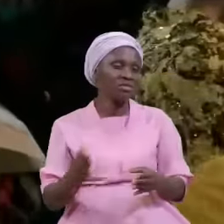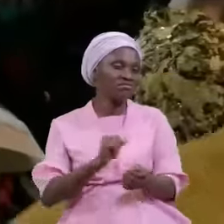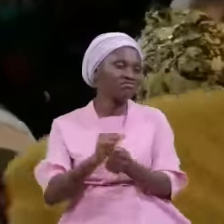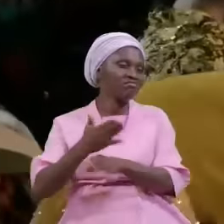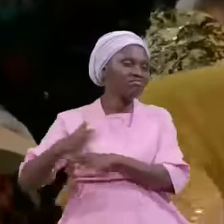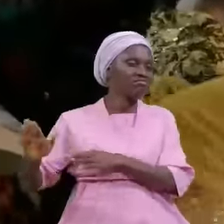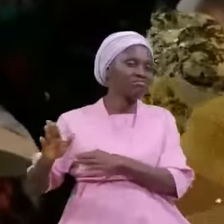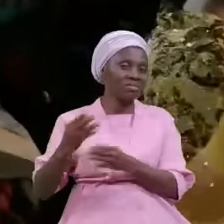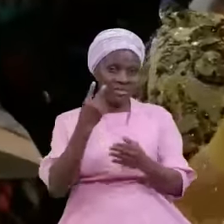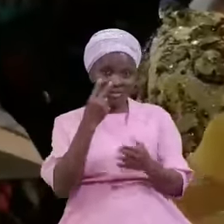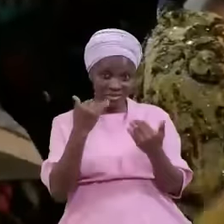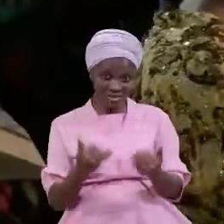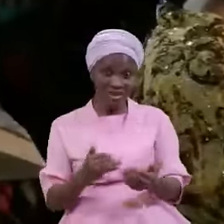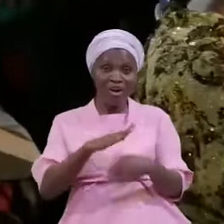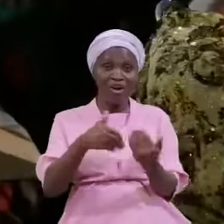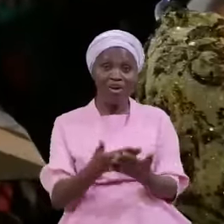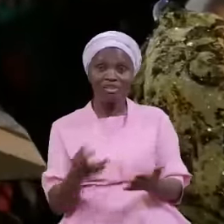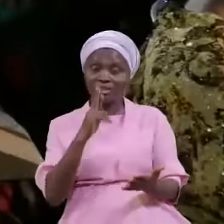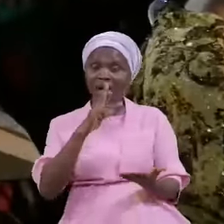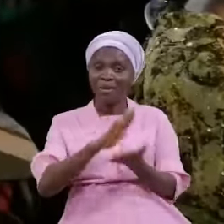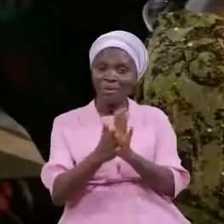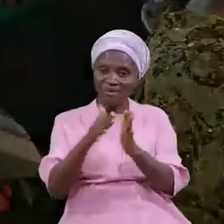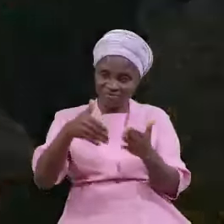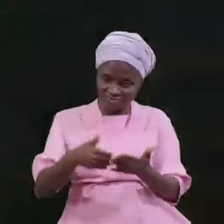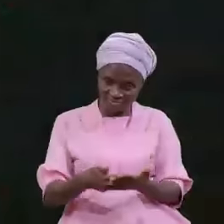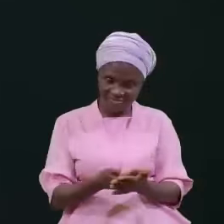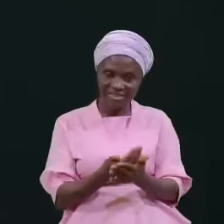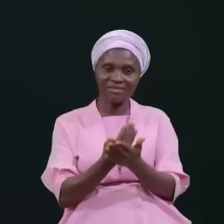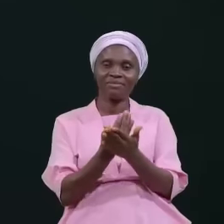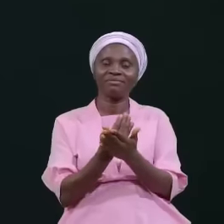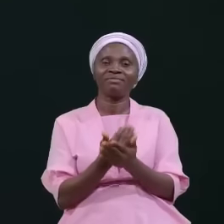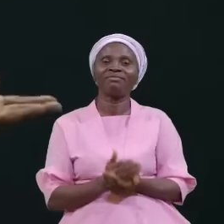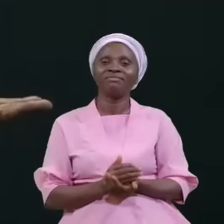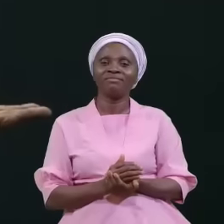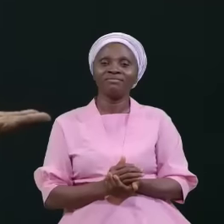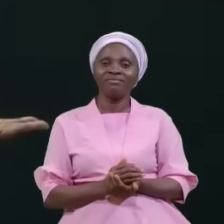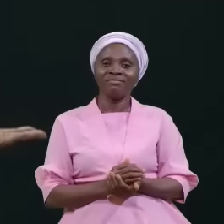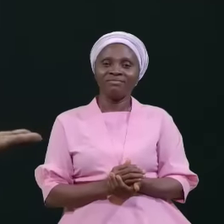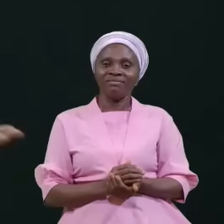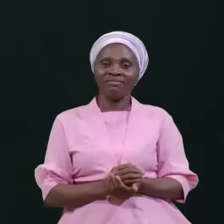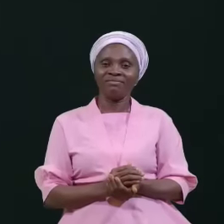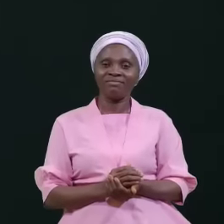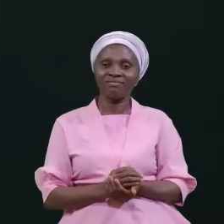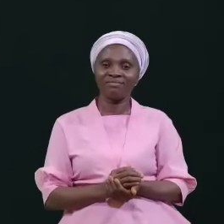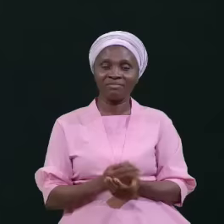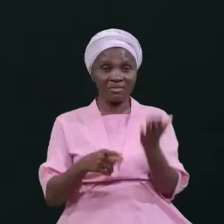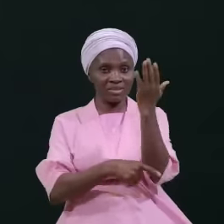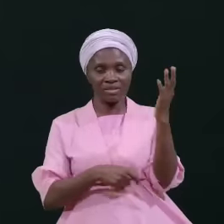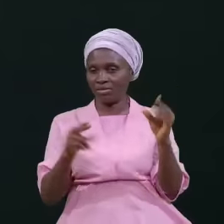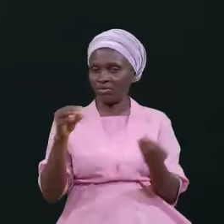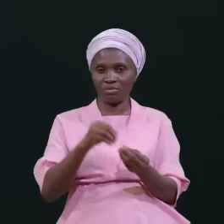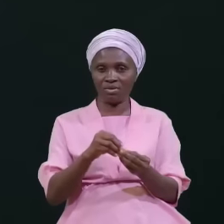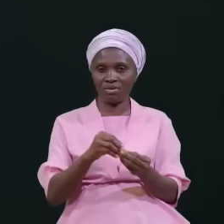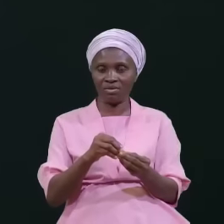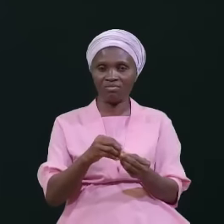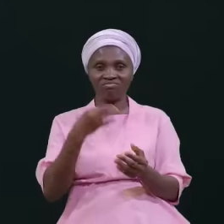all things have become new. Pilfering, no more. Stealing, no more. Fornication, no